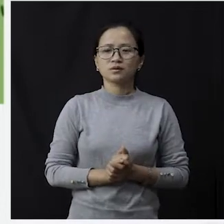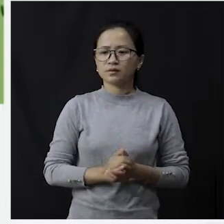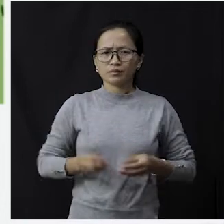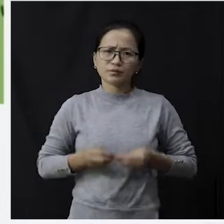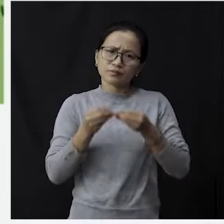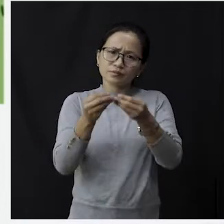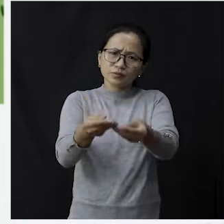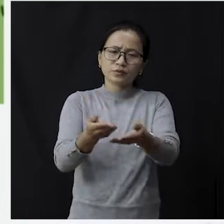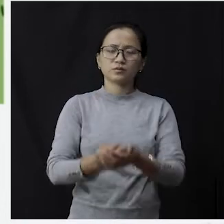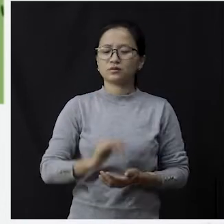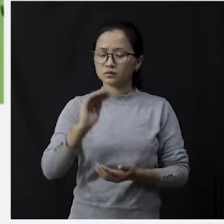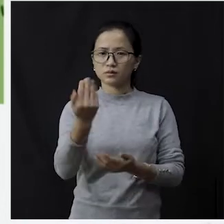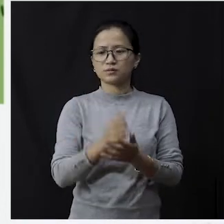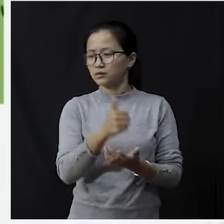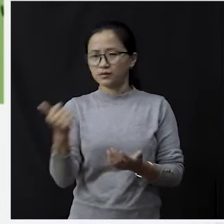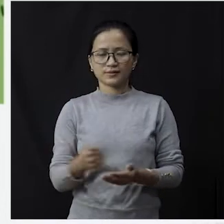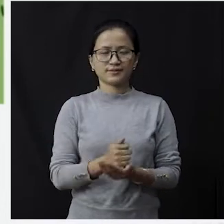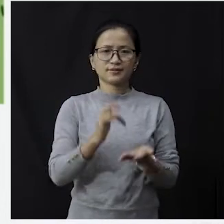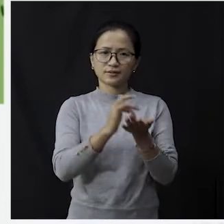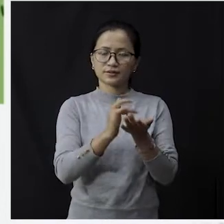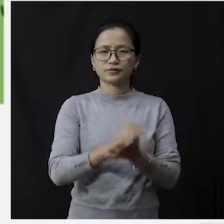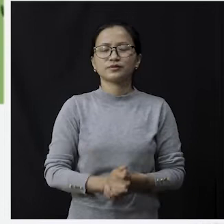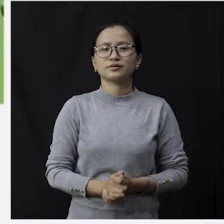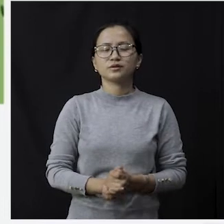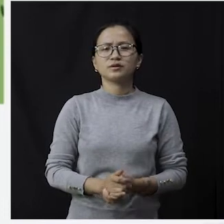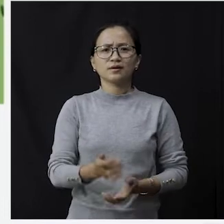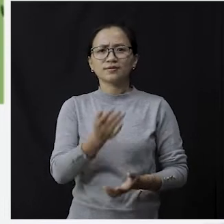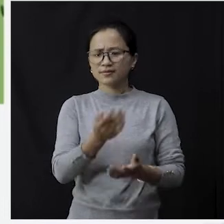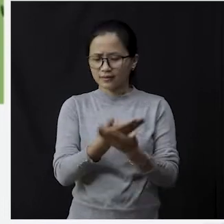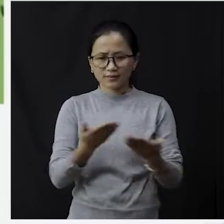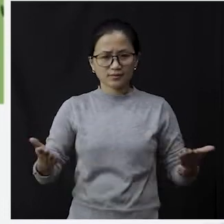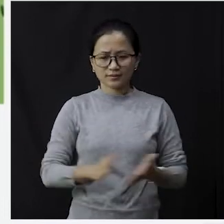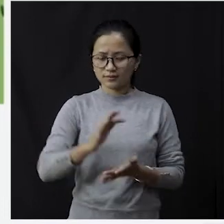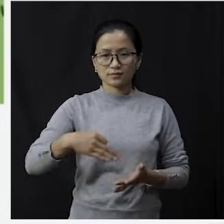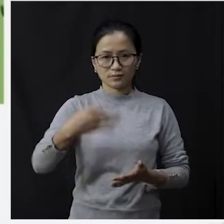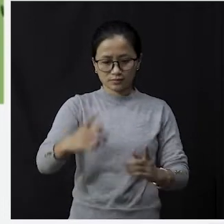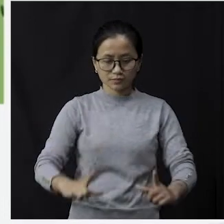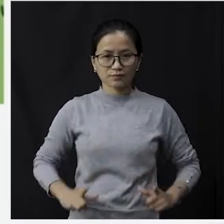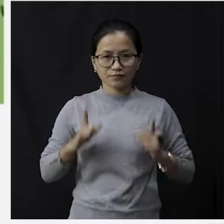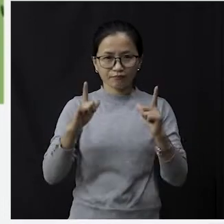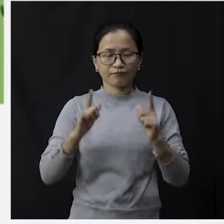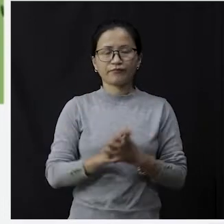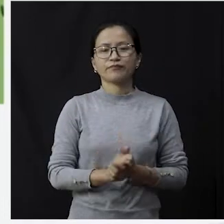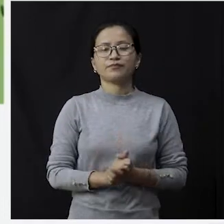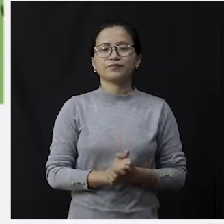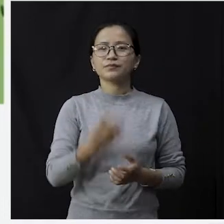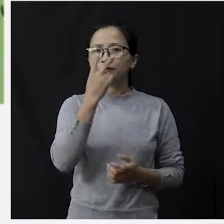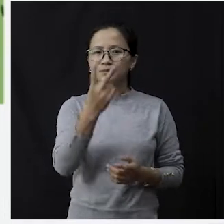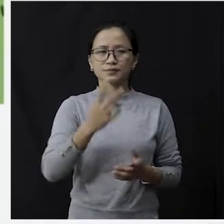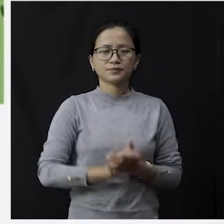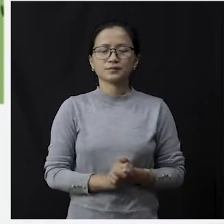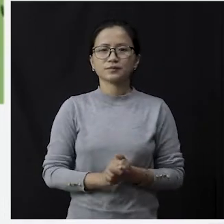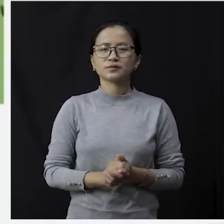by providing some or the other kind of services in your life, in your daily life, that is every day. You can